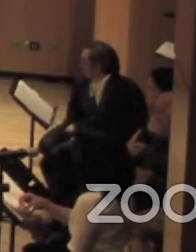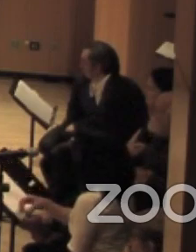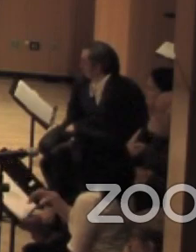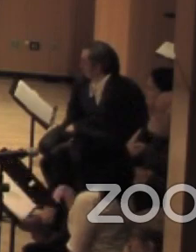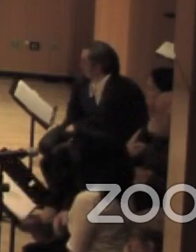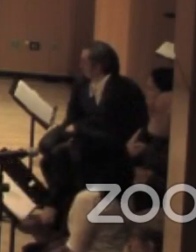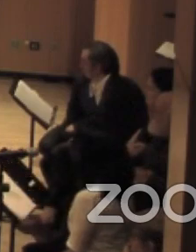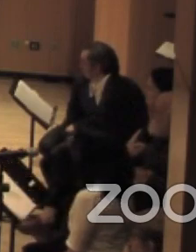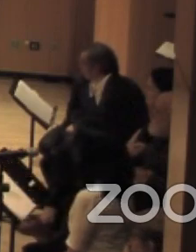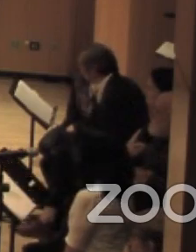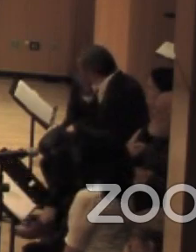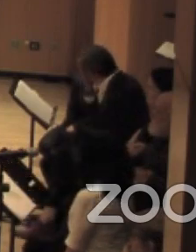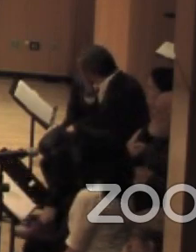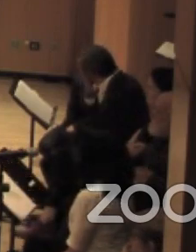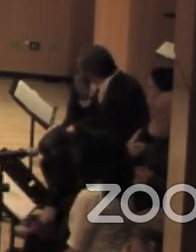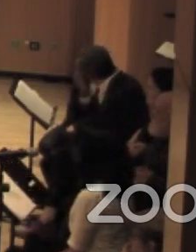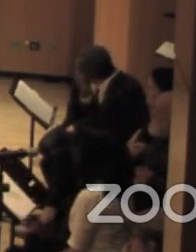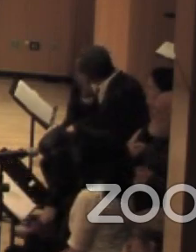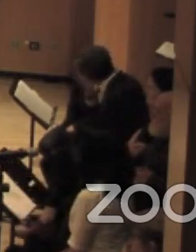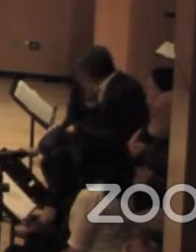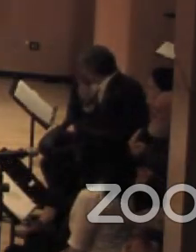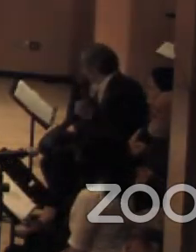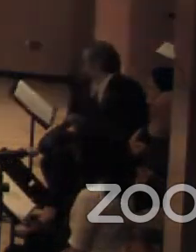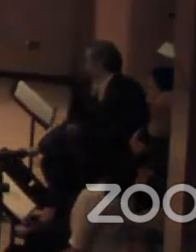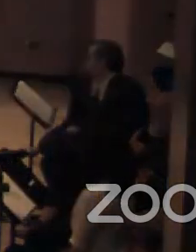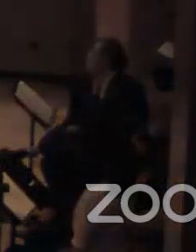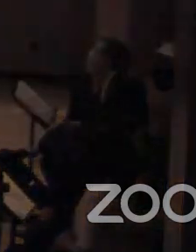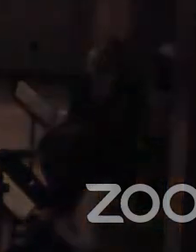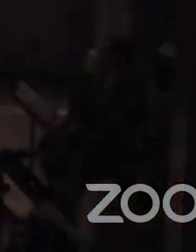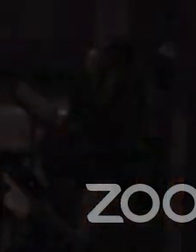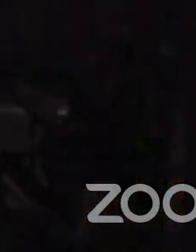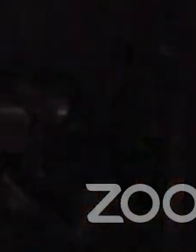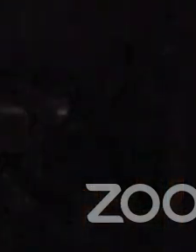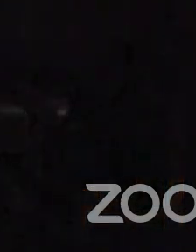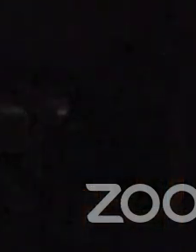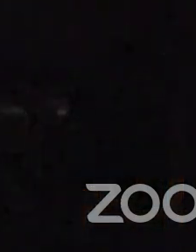she goes out the lights go down black